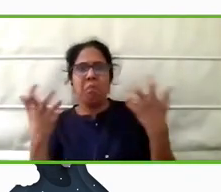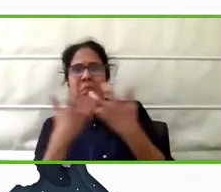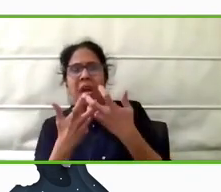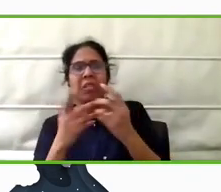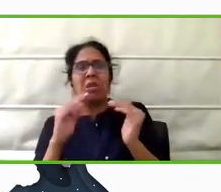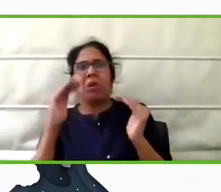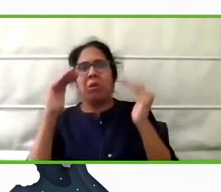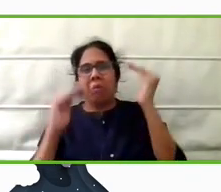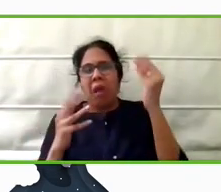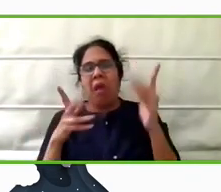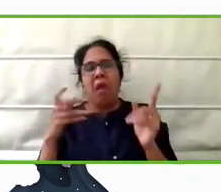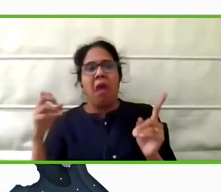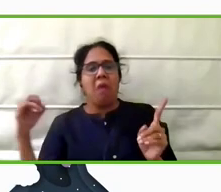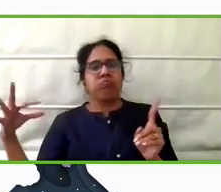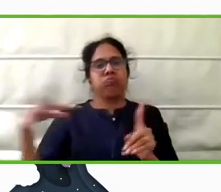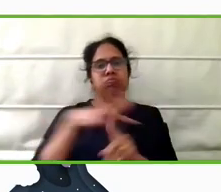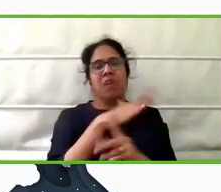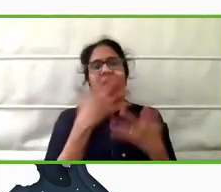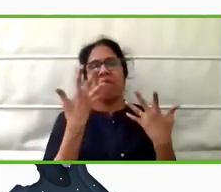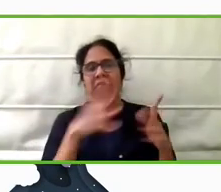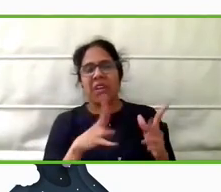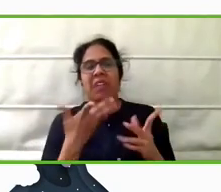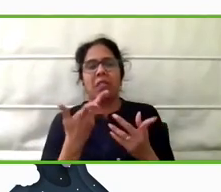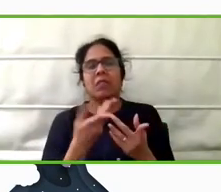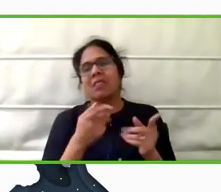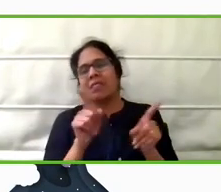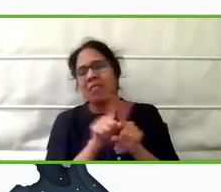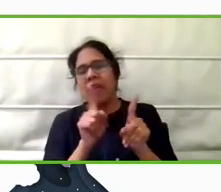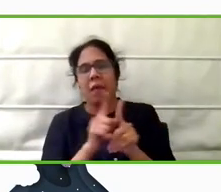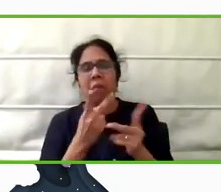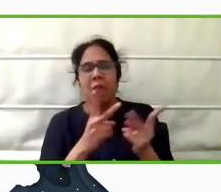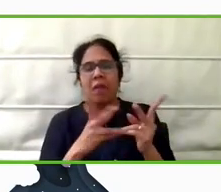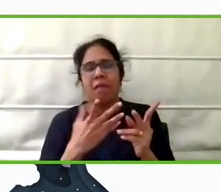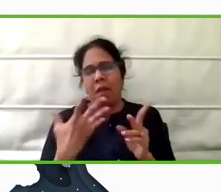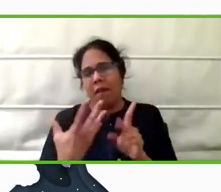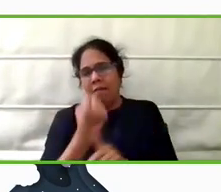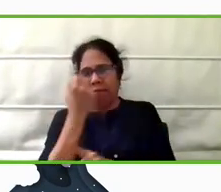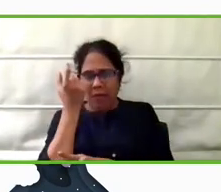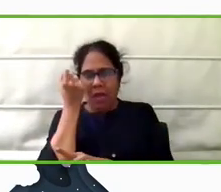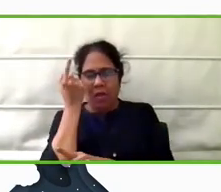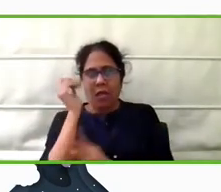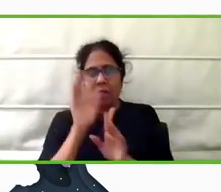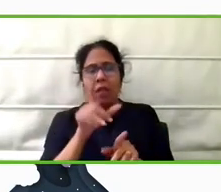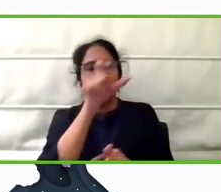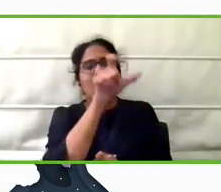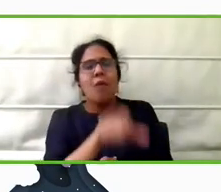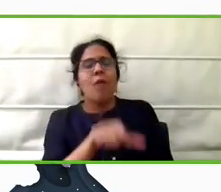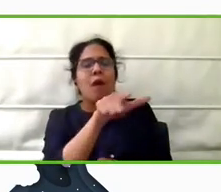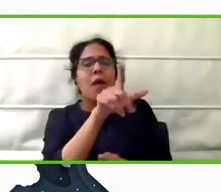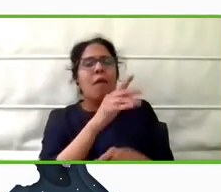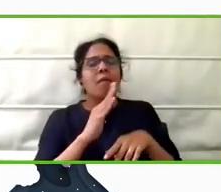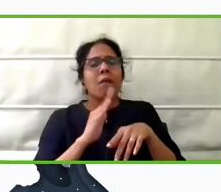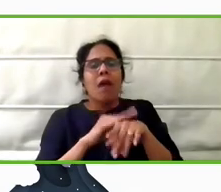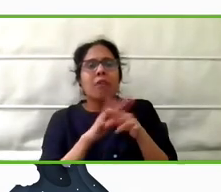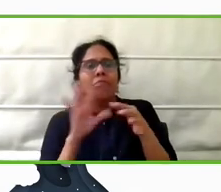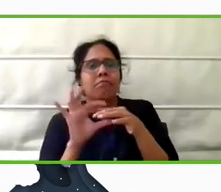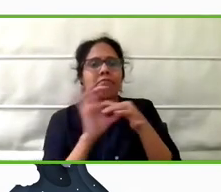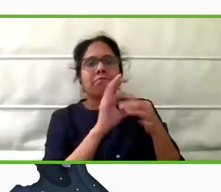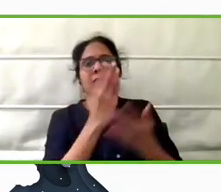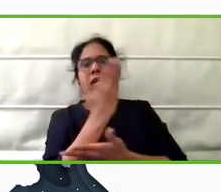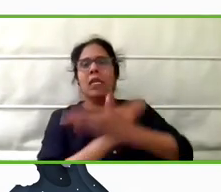disabilities and, of course, the marginalized community overall. But I wanted to hear, what's your personal association with disability and